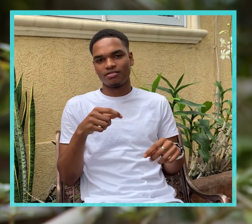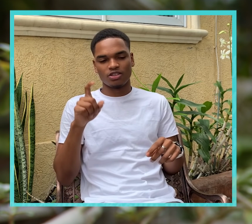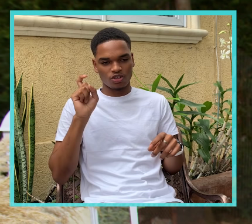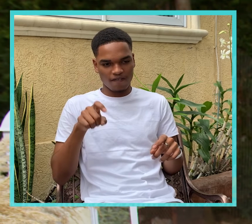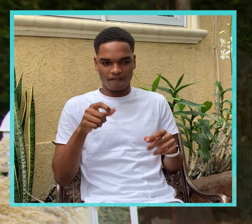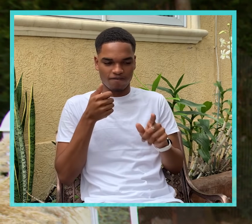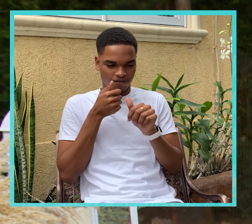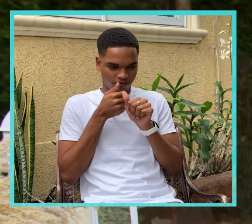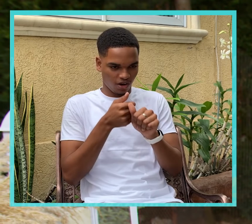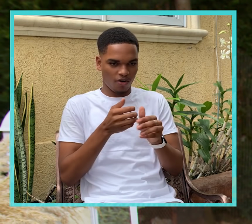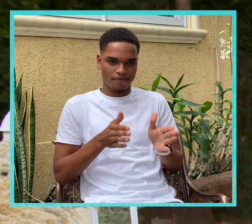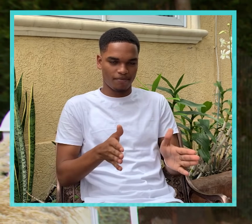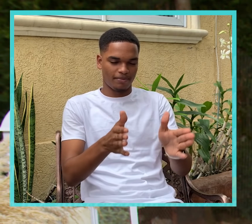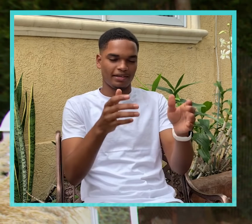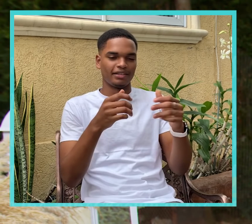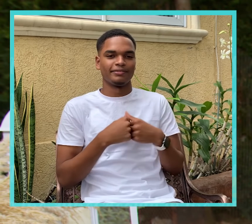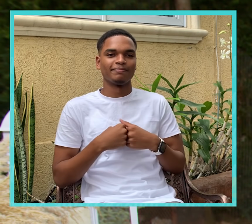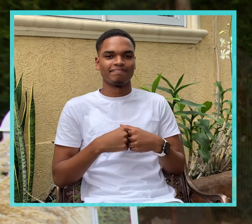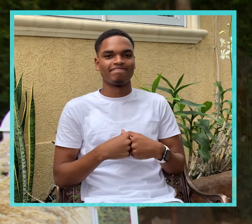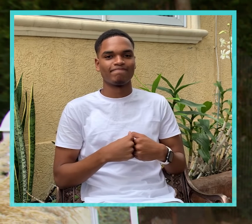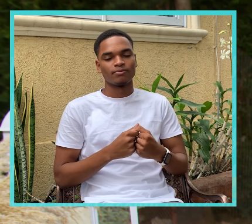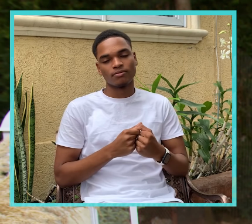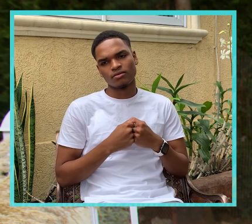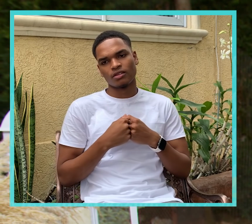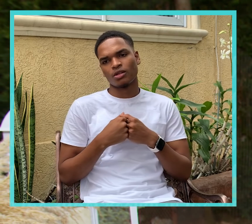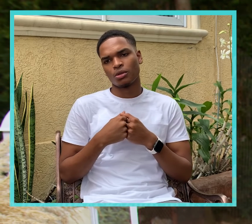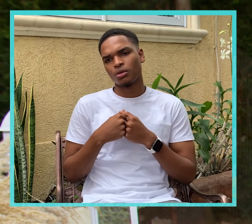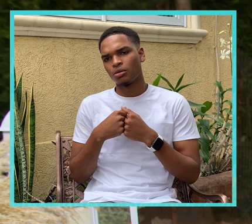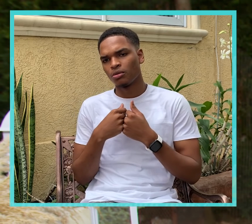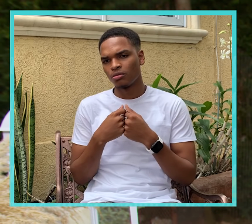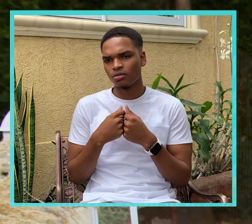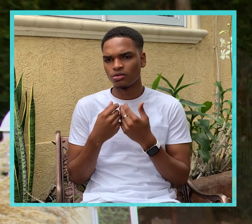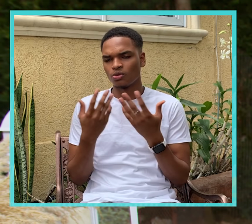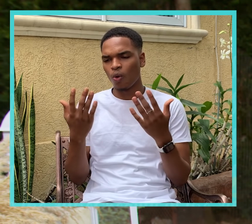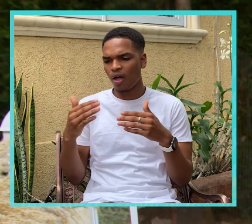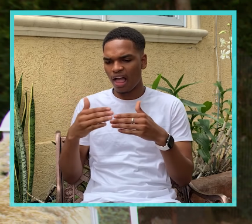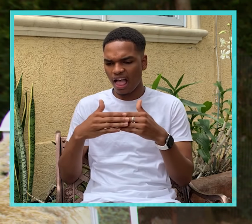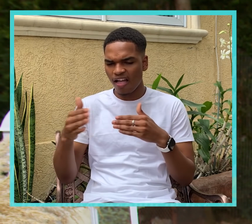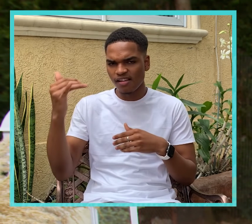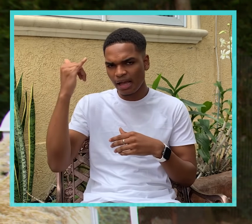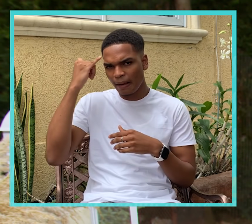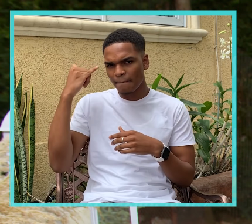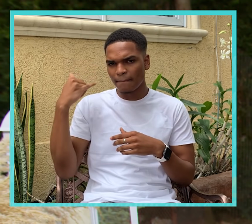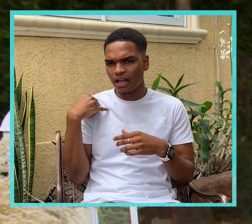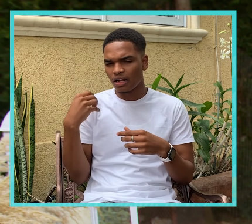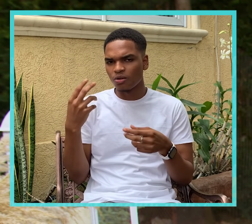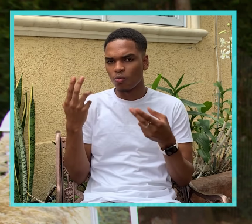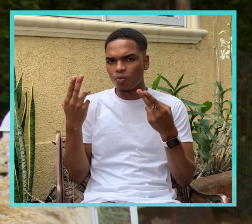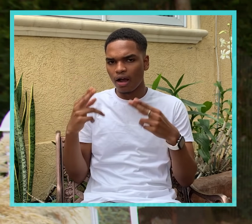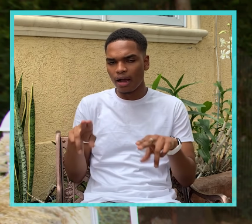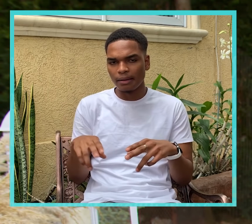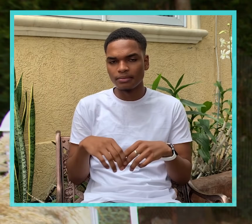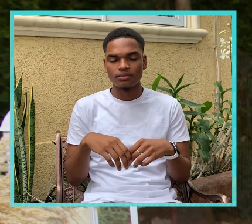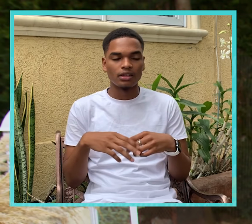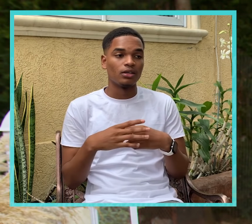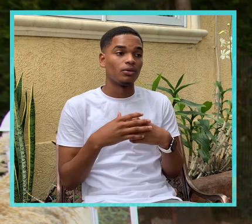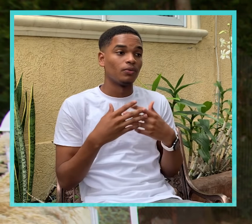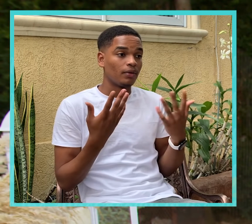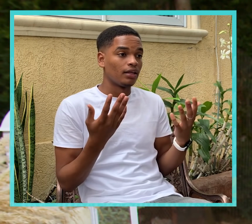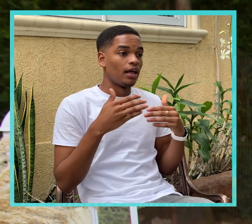their path. Absolutely. Um, what happens after Immaculate? What's your, what's your path from there? So after